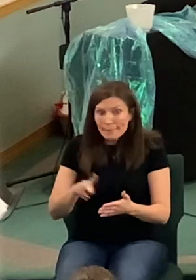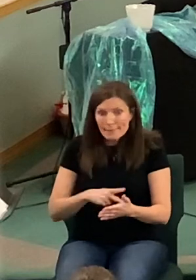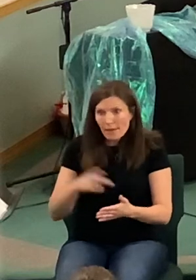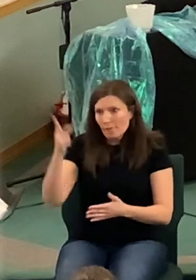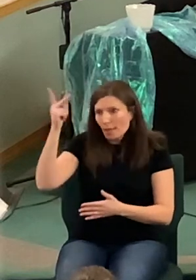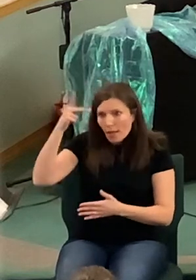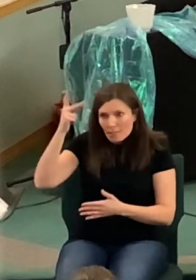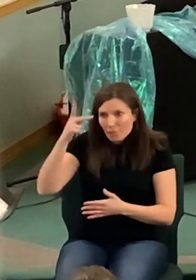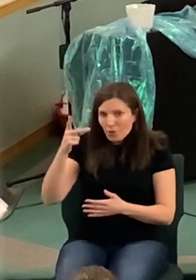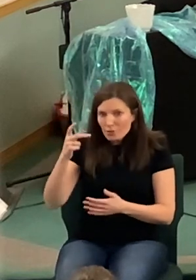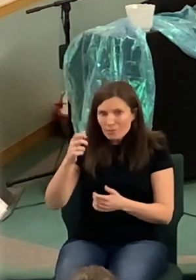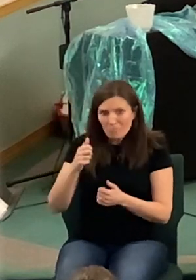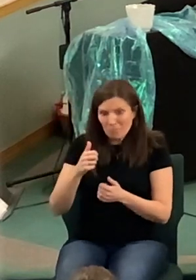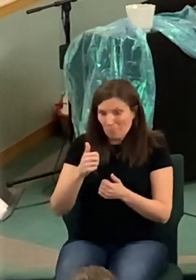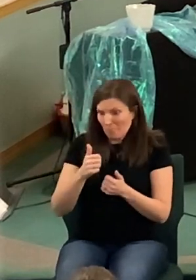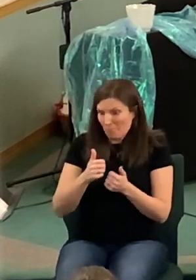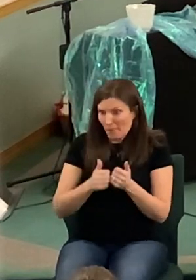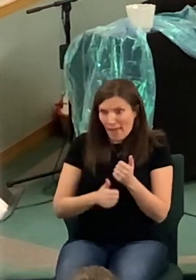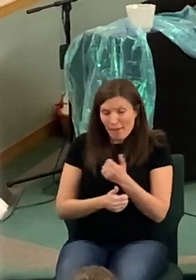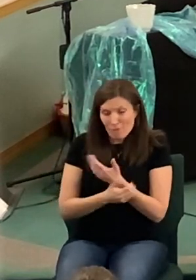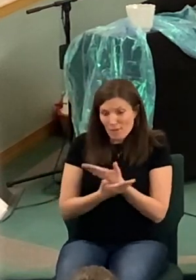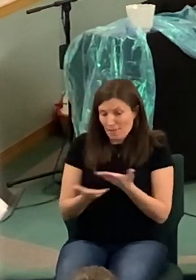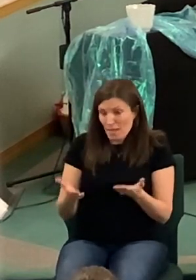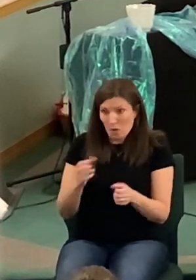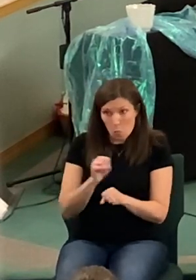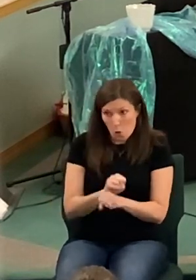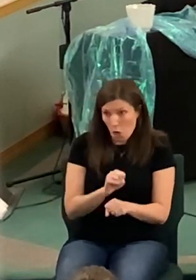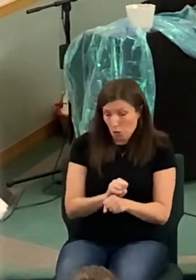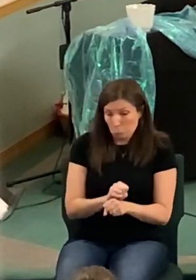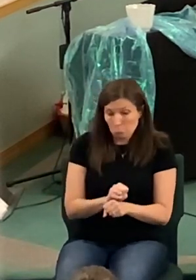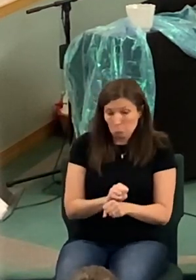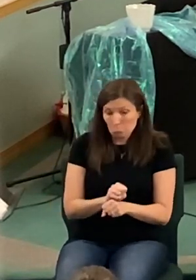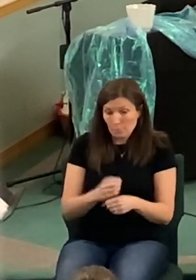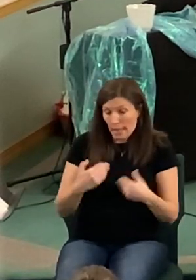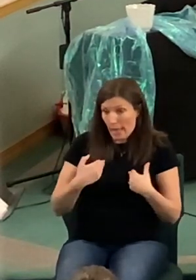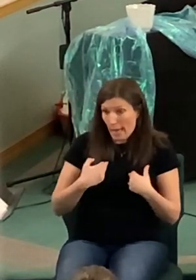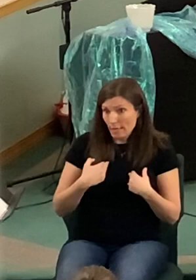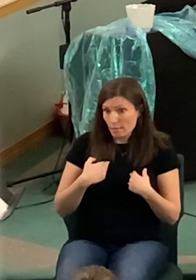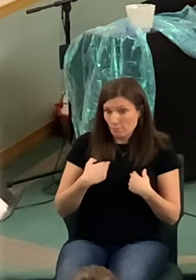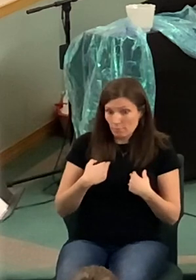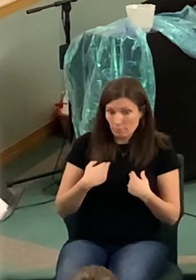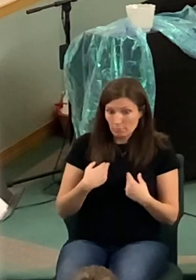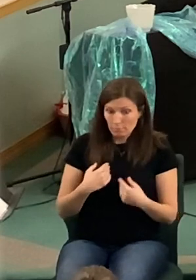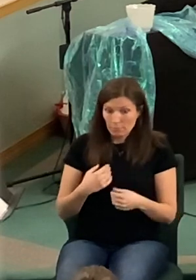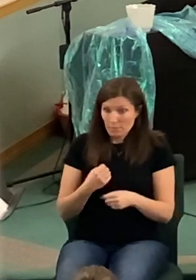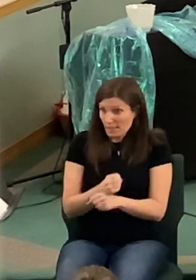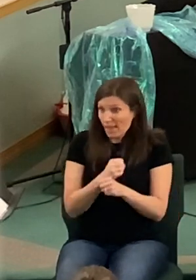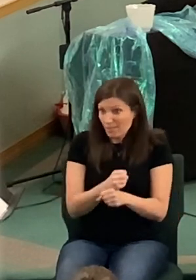all known to be positions that sometimes slaves held.